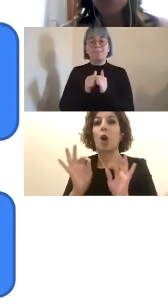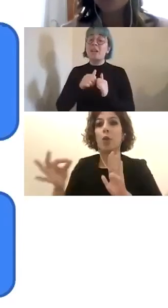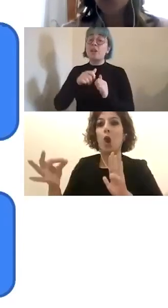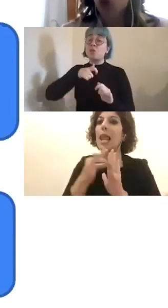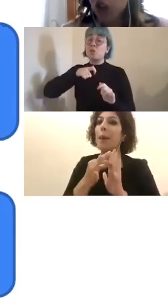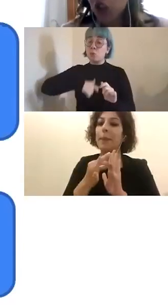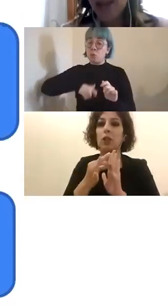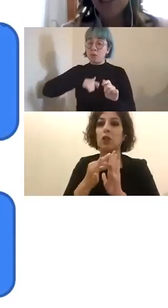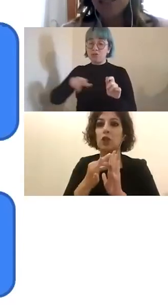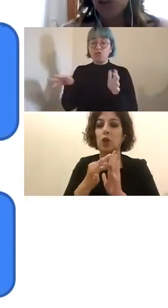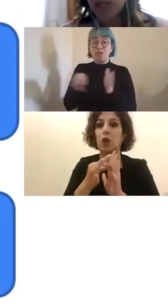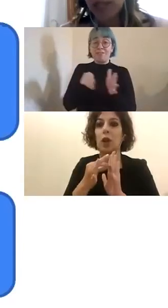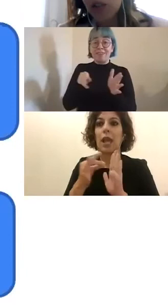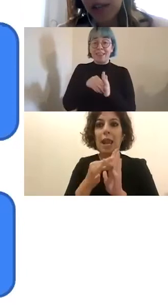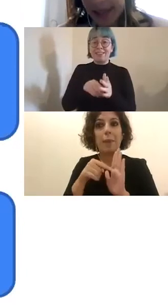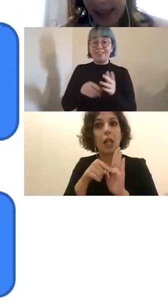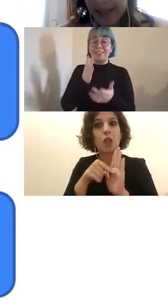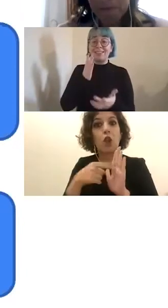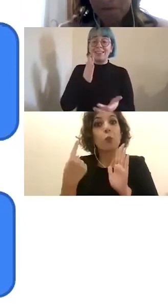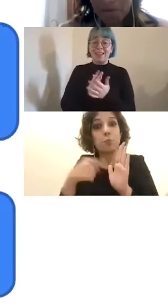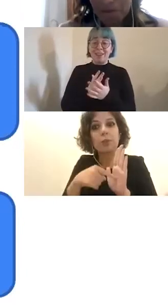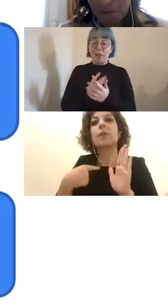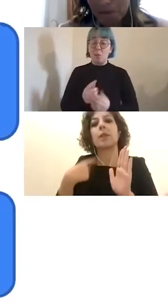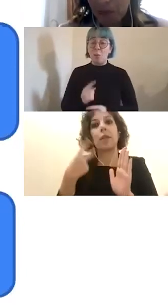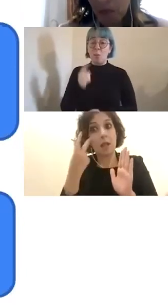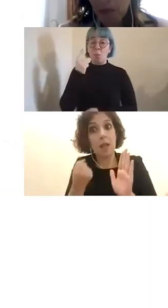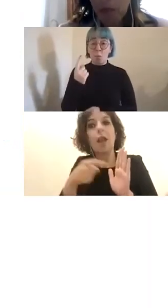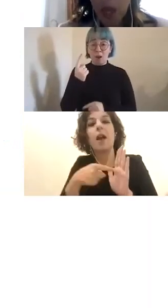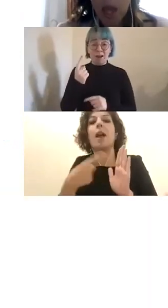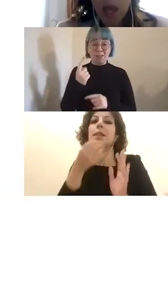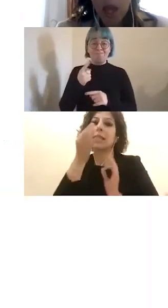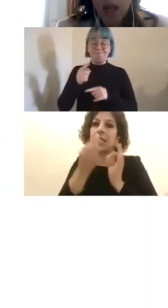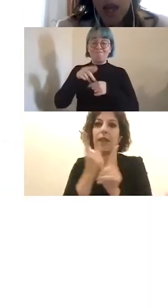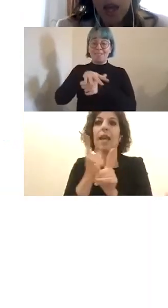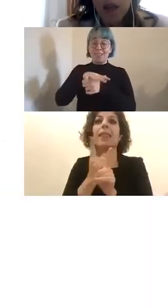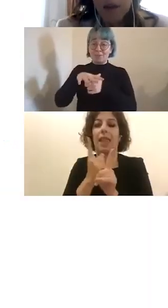is one of the elements on which